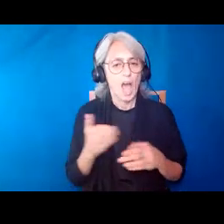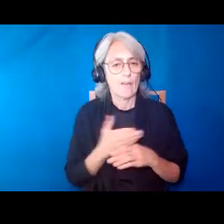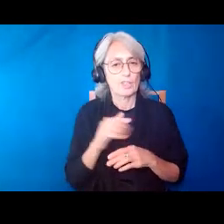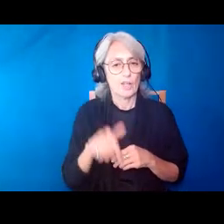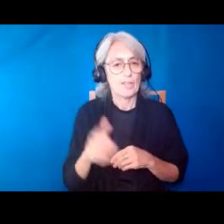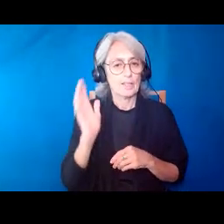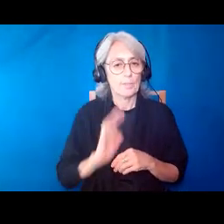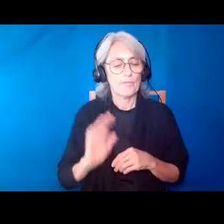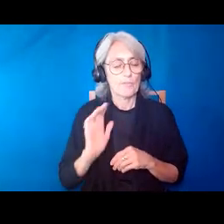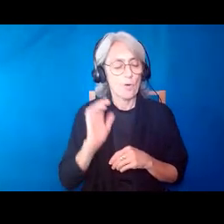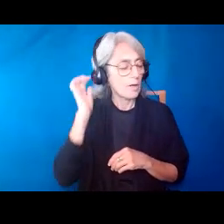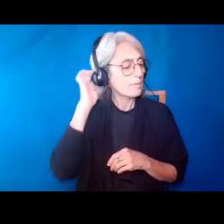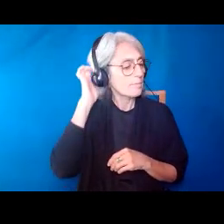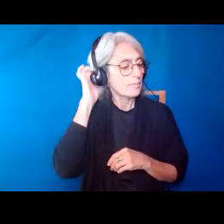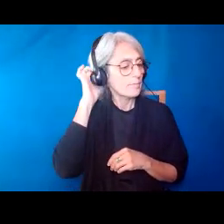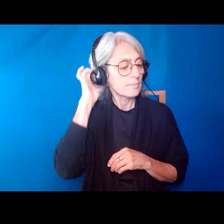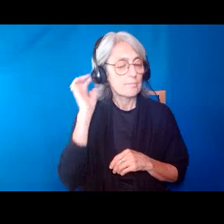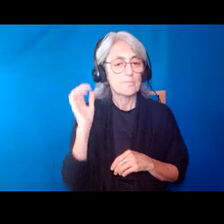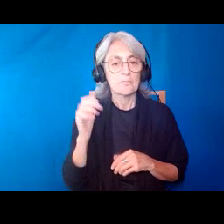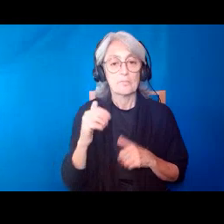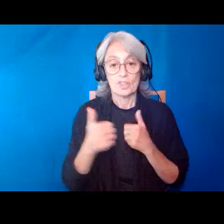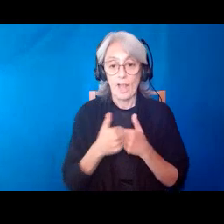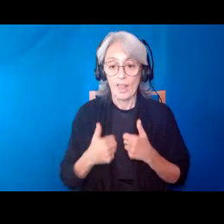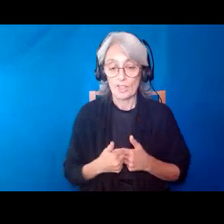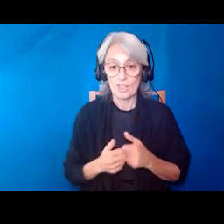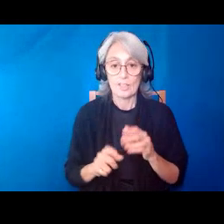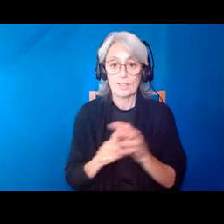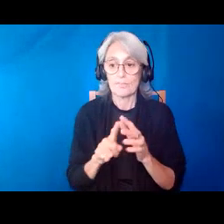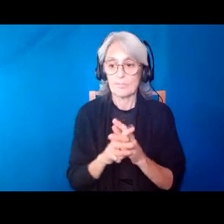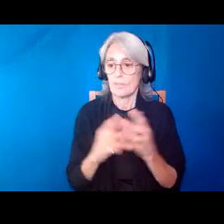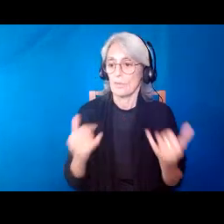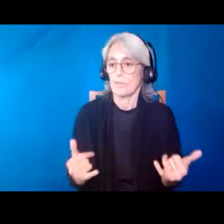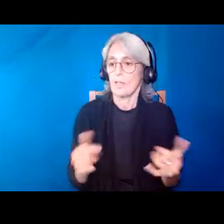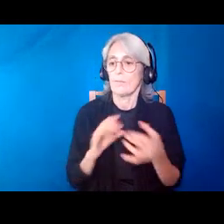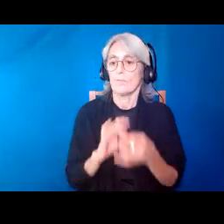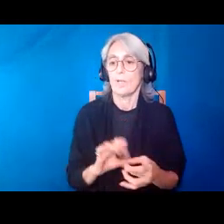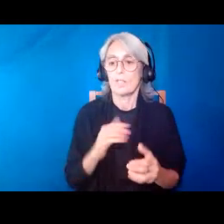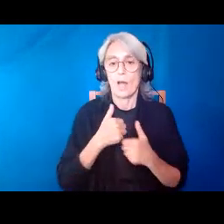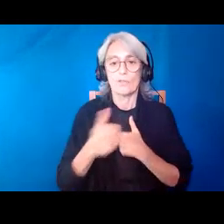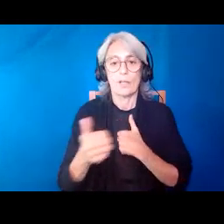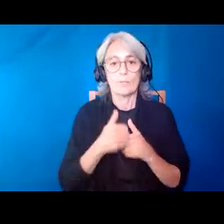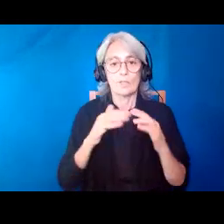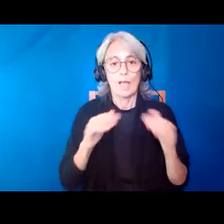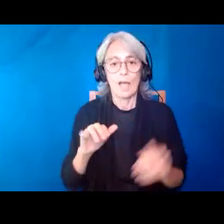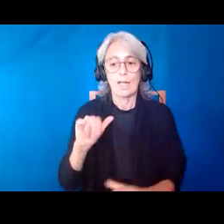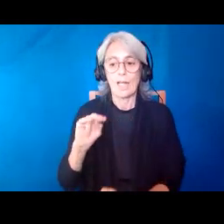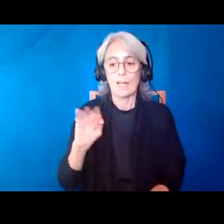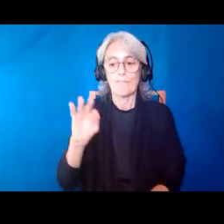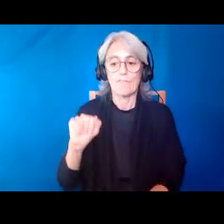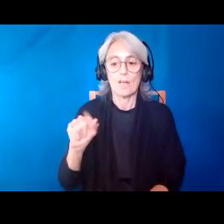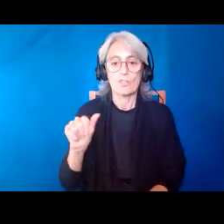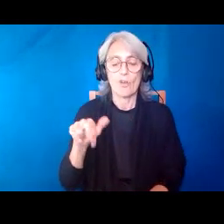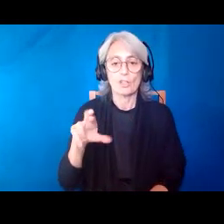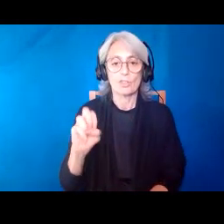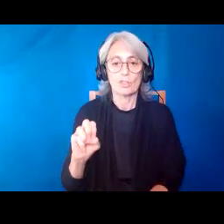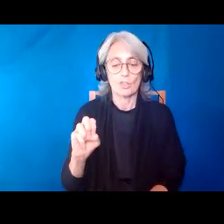The challenges that do exist today when it comes to our transportation system and the infrastructure that is so critical. I